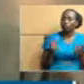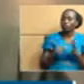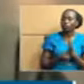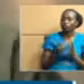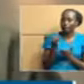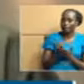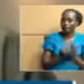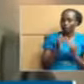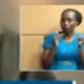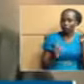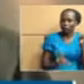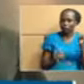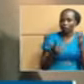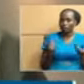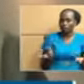that one,